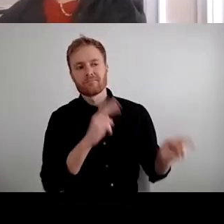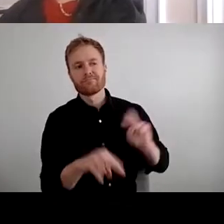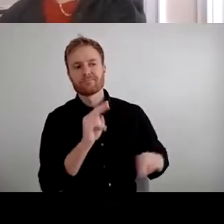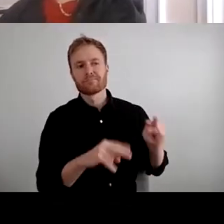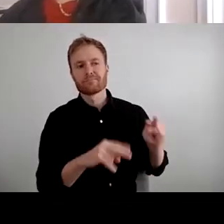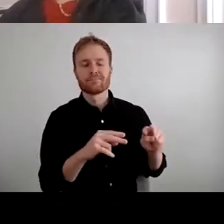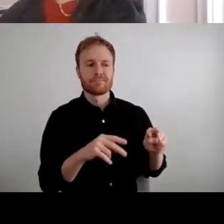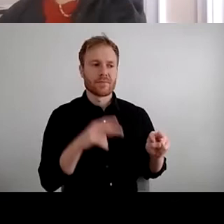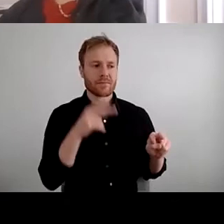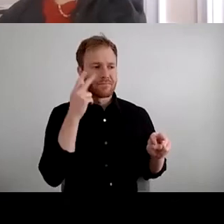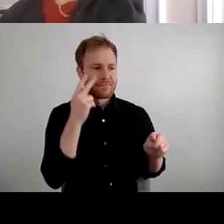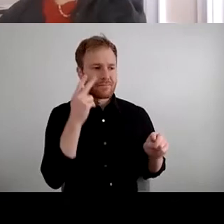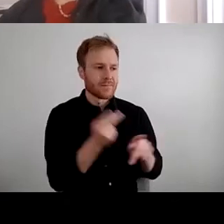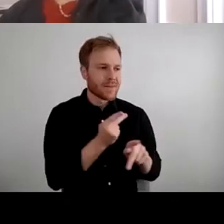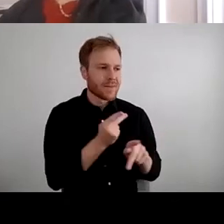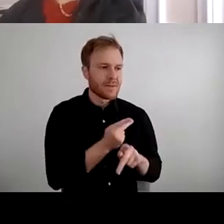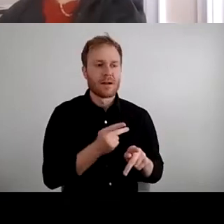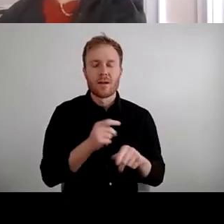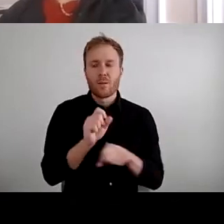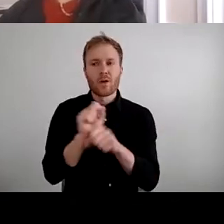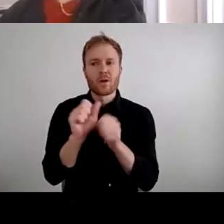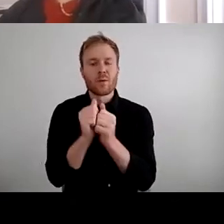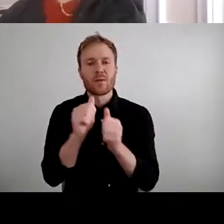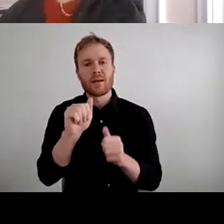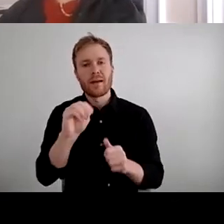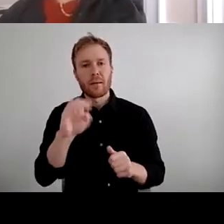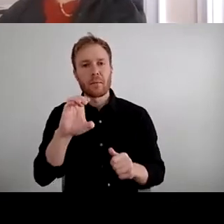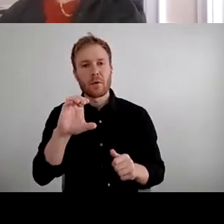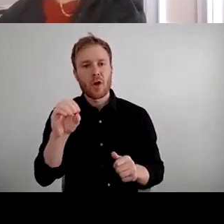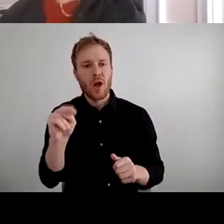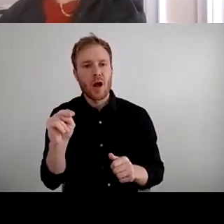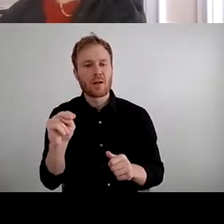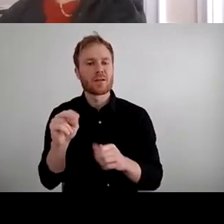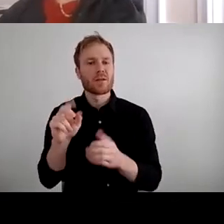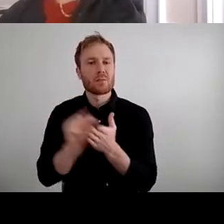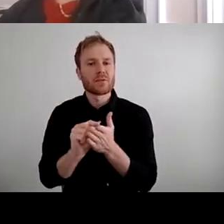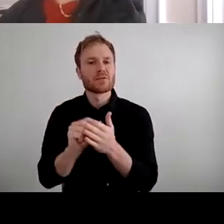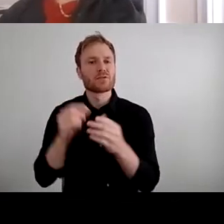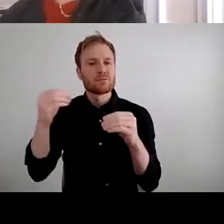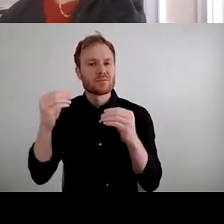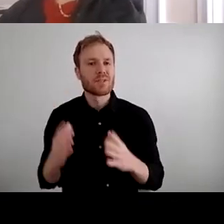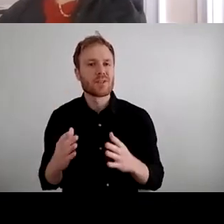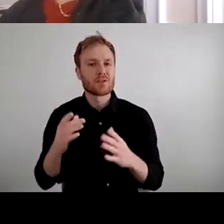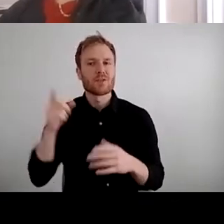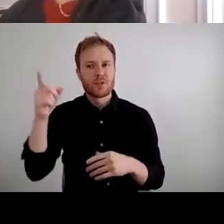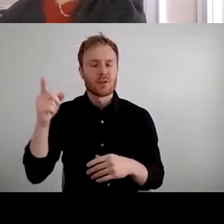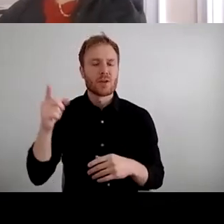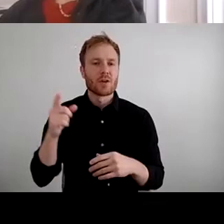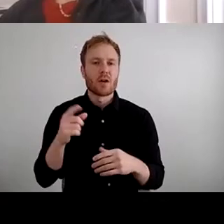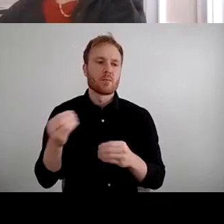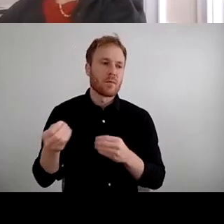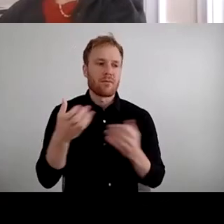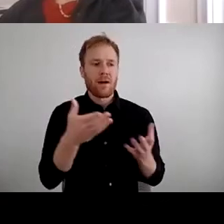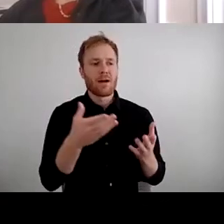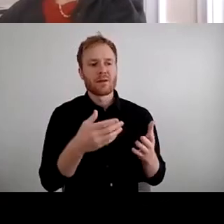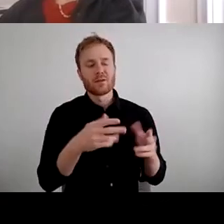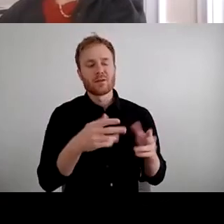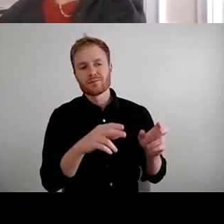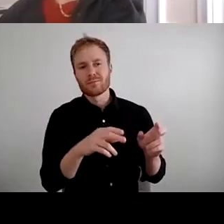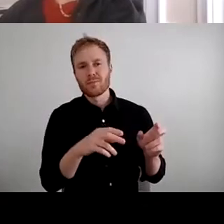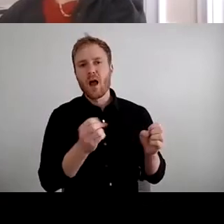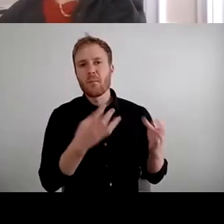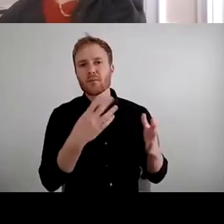that worked with Amcom, the printer vendor, provided us the proposal and the quote as per the current contracts and